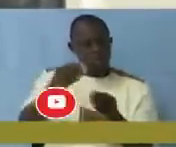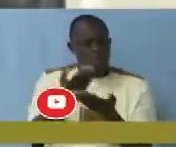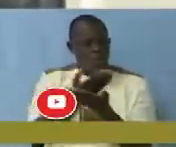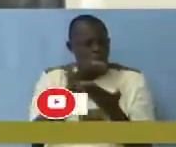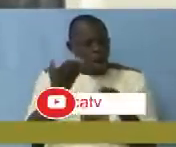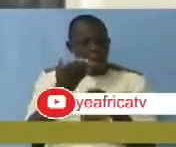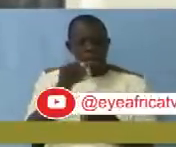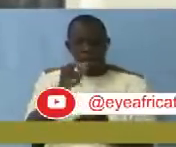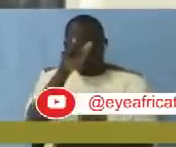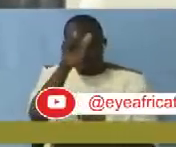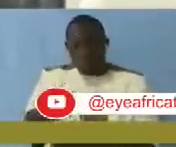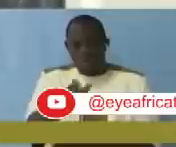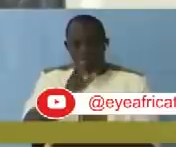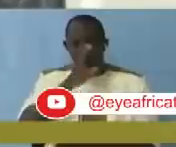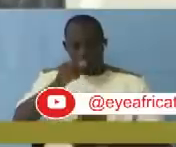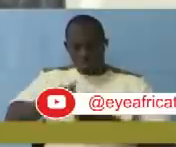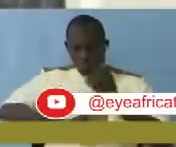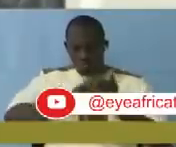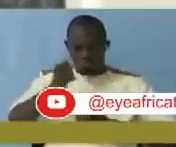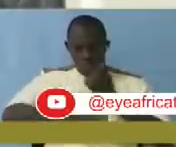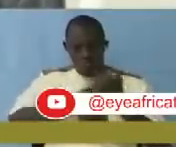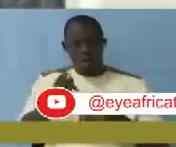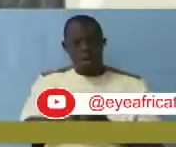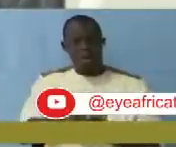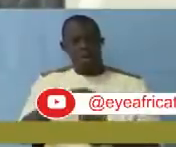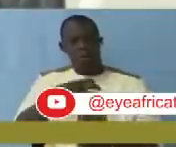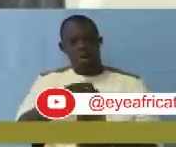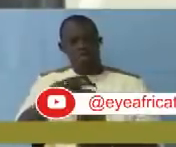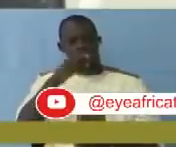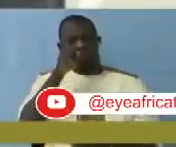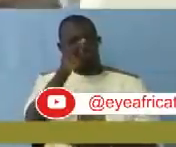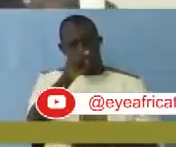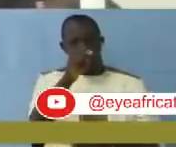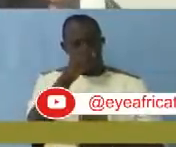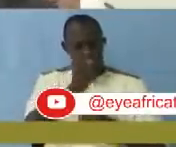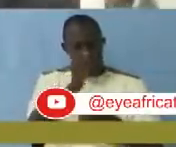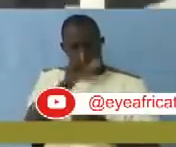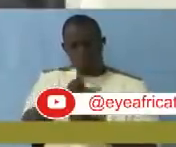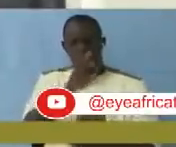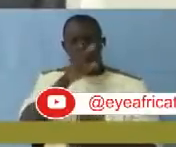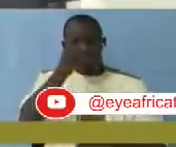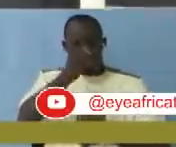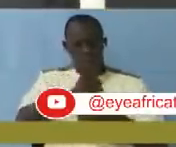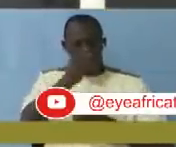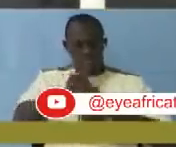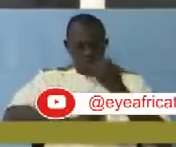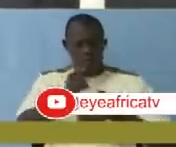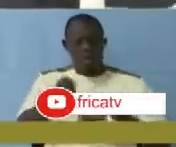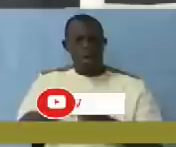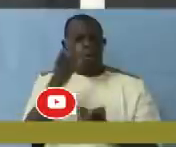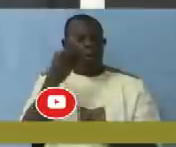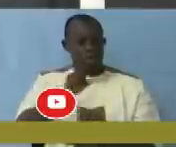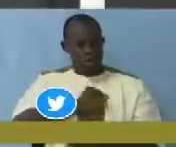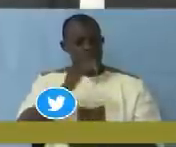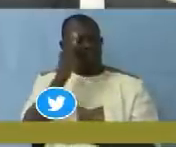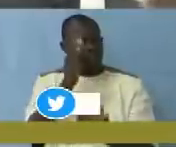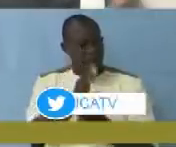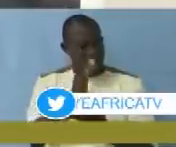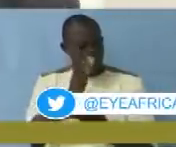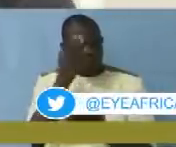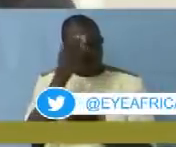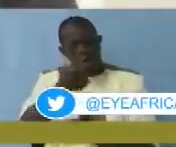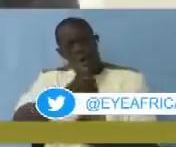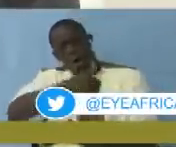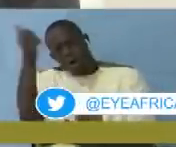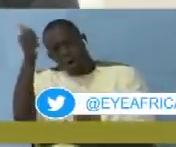you to be his victimizer when he knows that it's another person who victimized him?